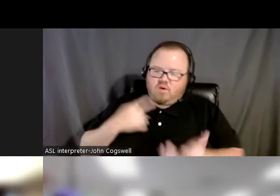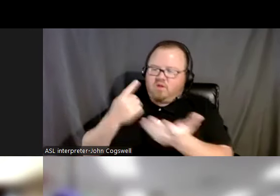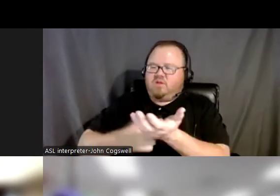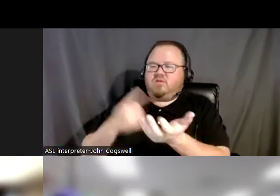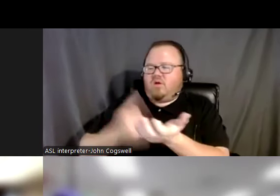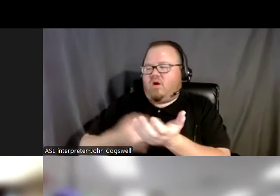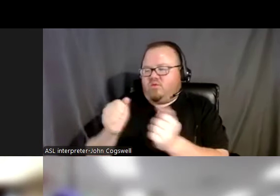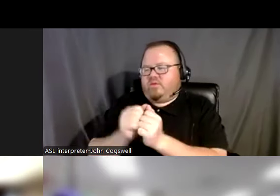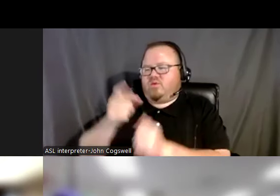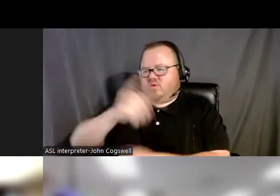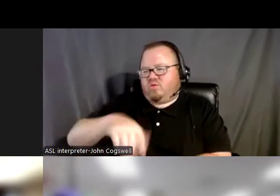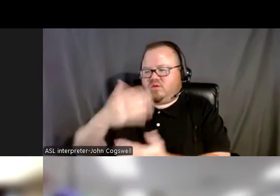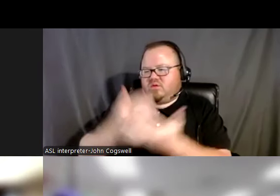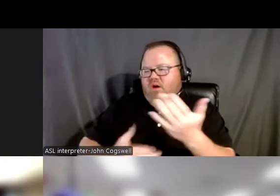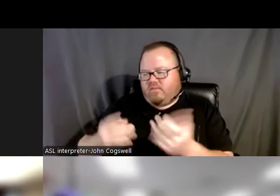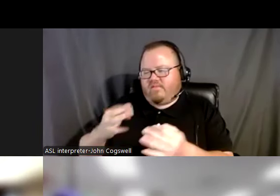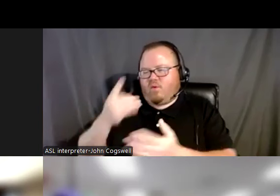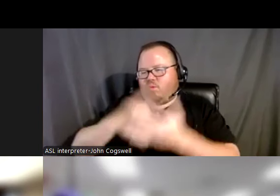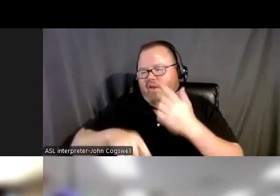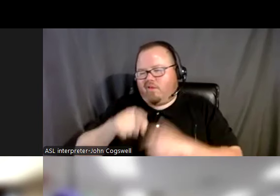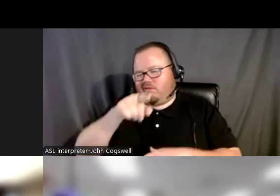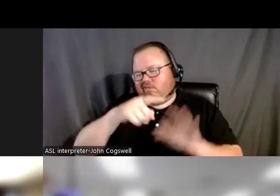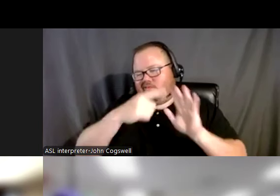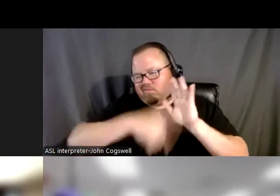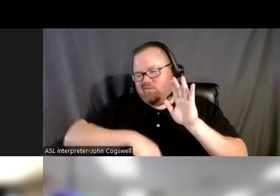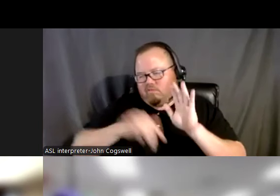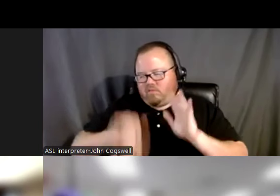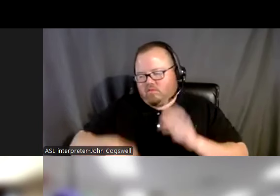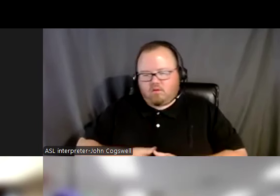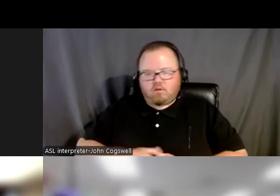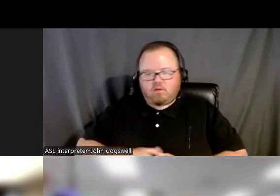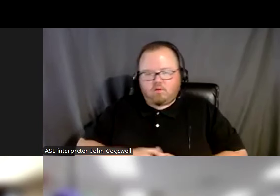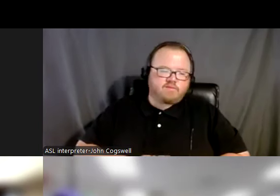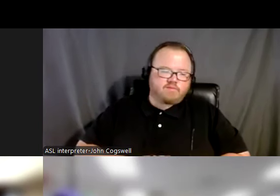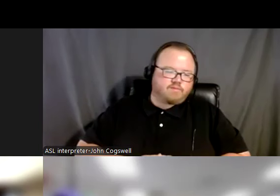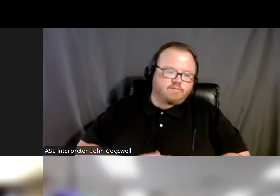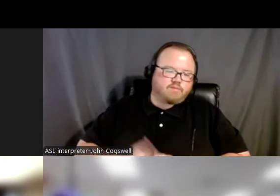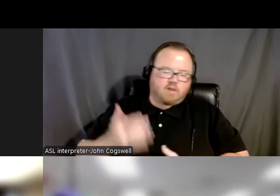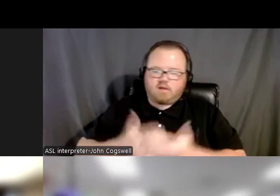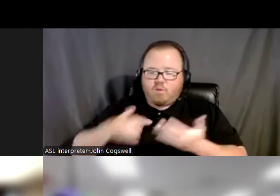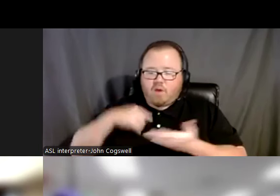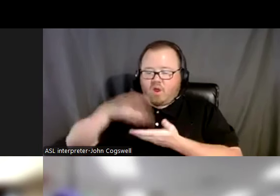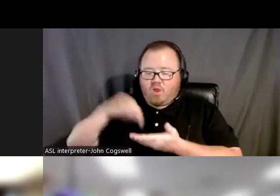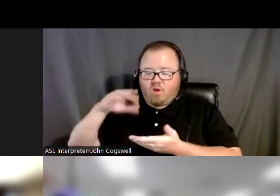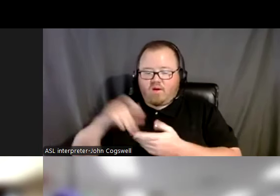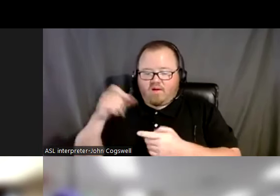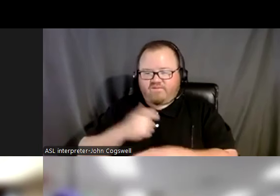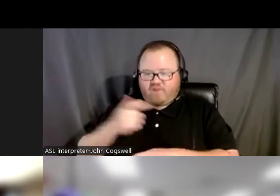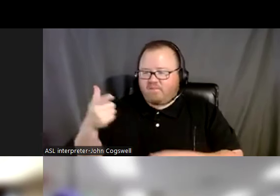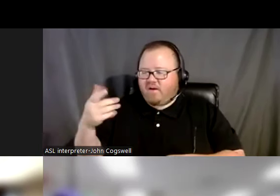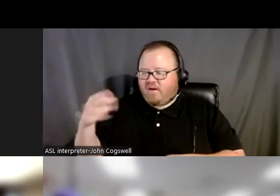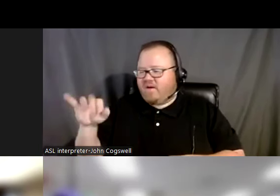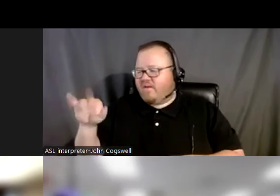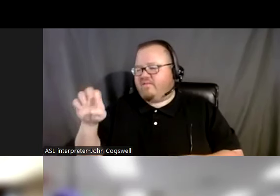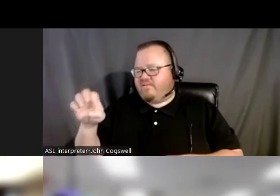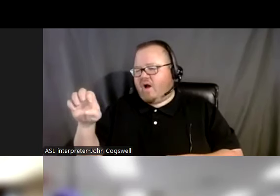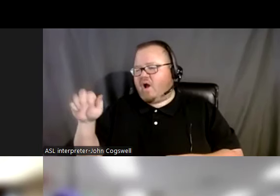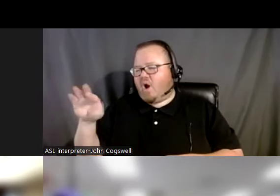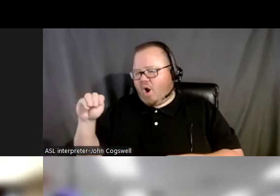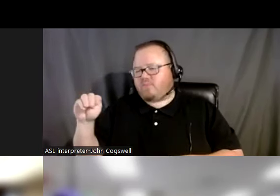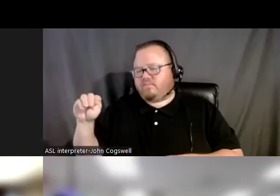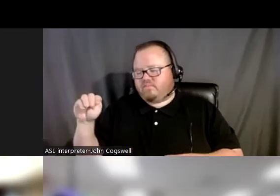the, kind of what's on there. There's some things that we learned from the firearm community that I'll save